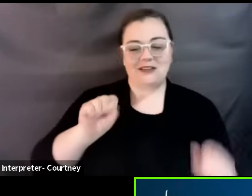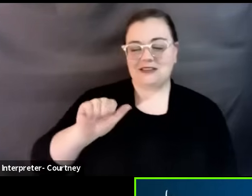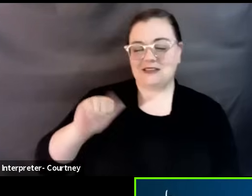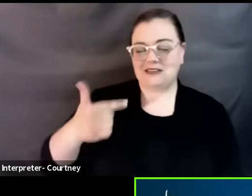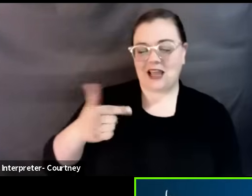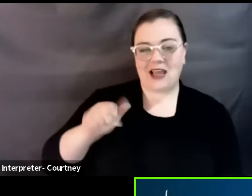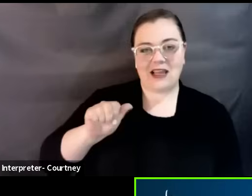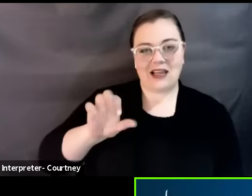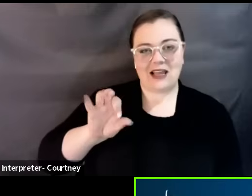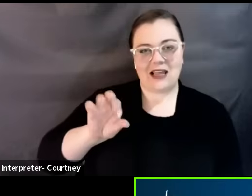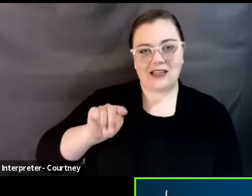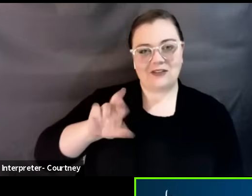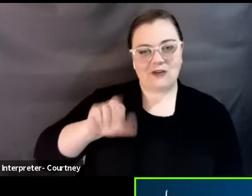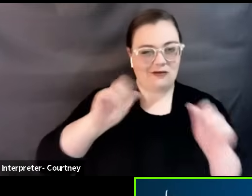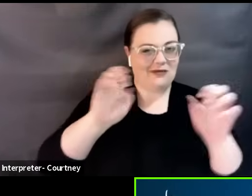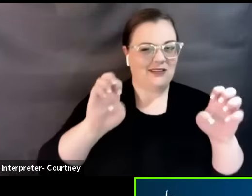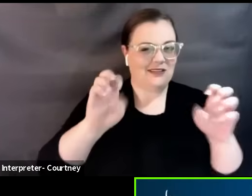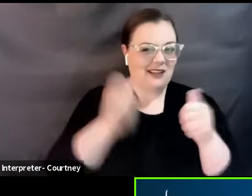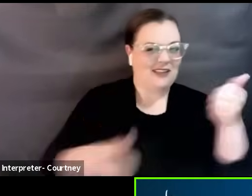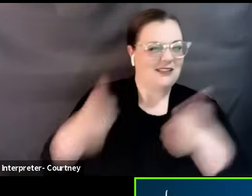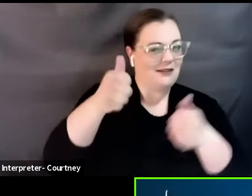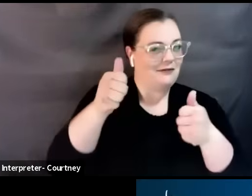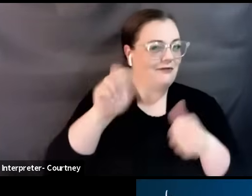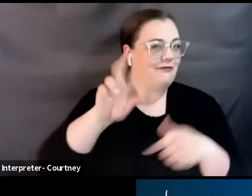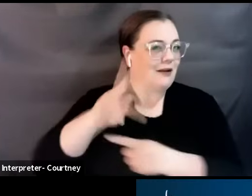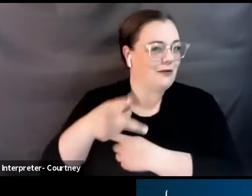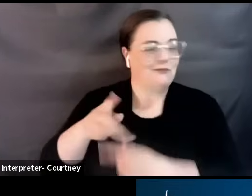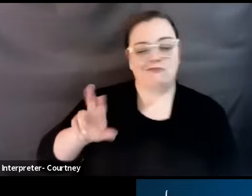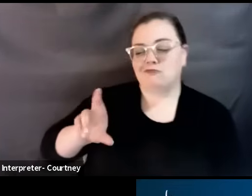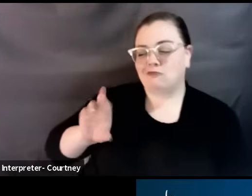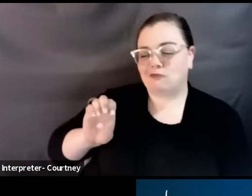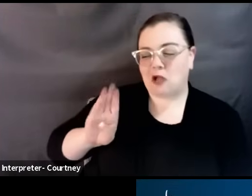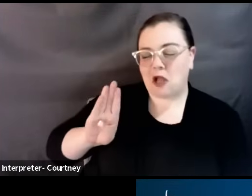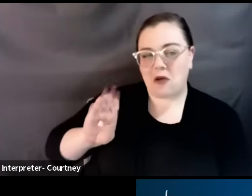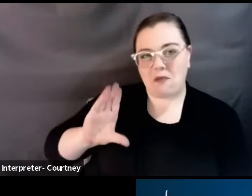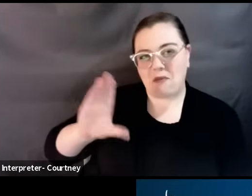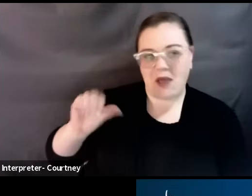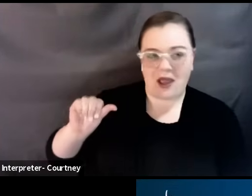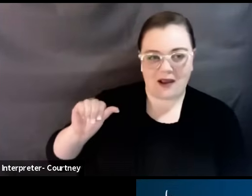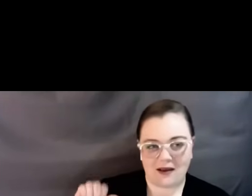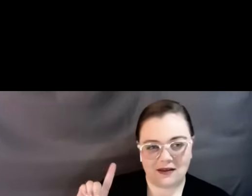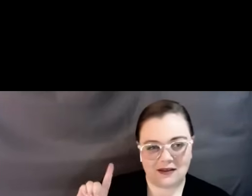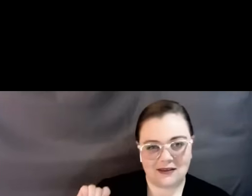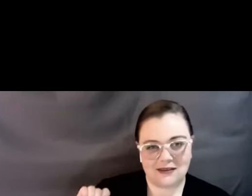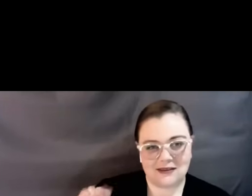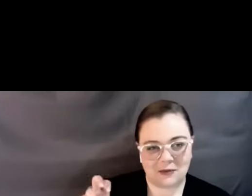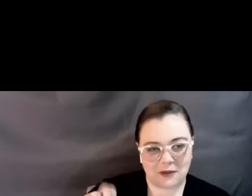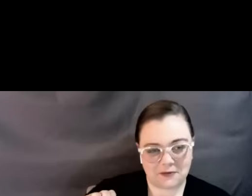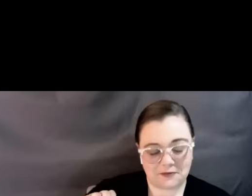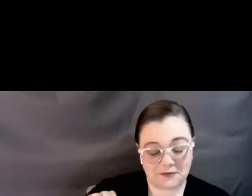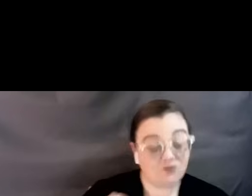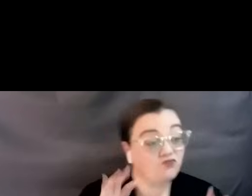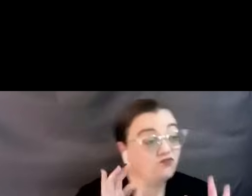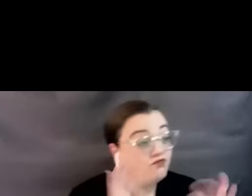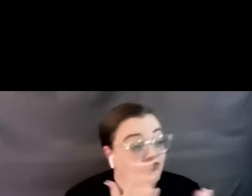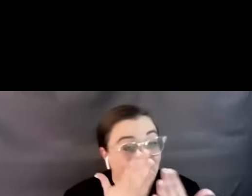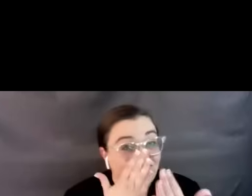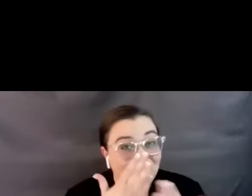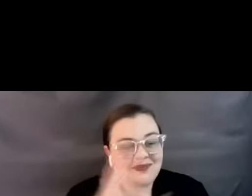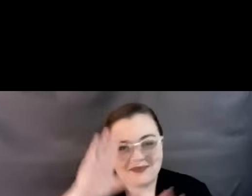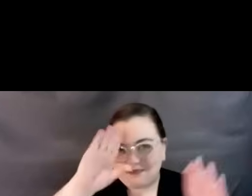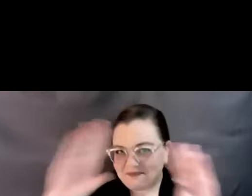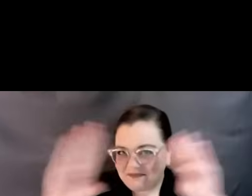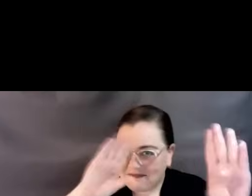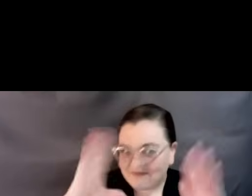Executive Vice President, Rebecca Damon. Thank you, Pam. Hello there, everybody. I'm so grateful you could be with us